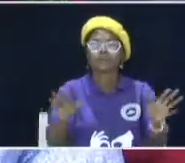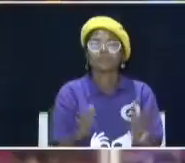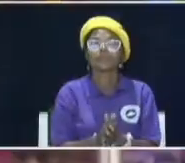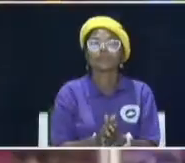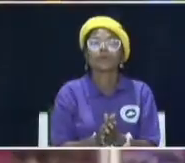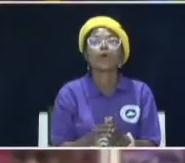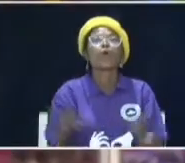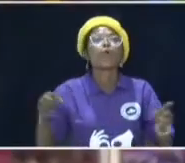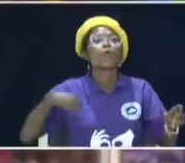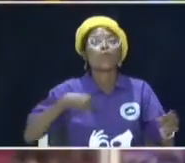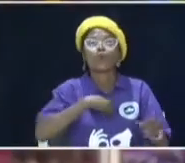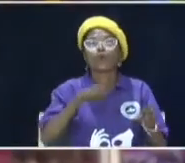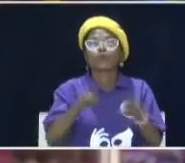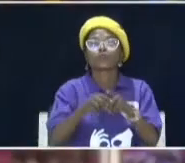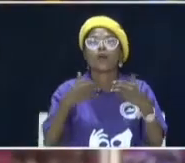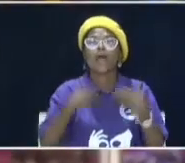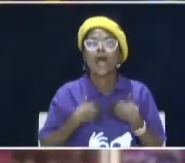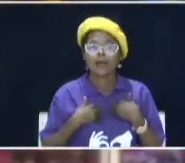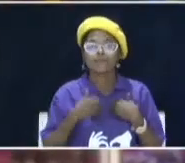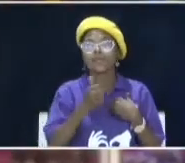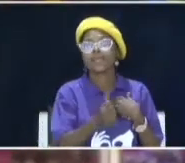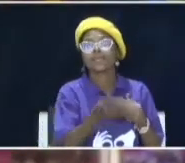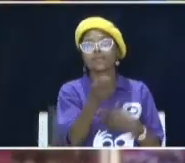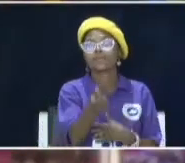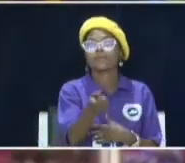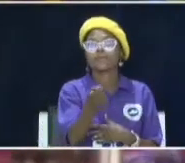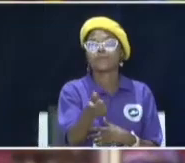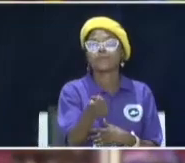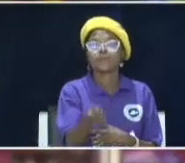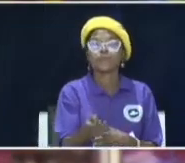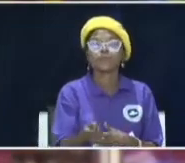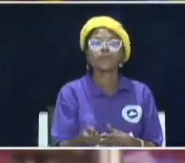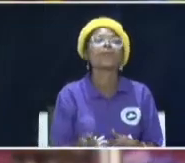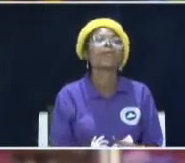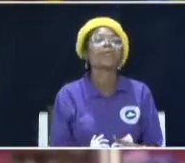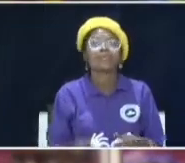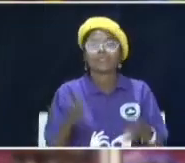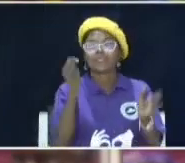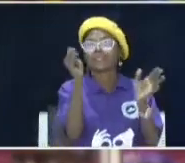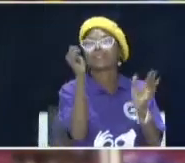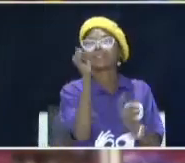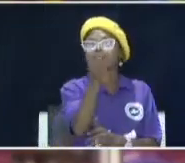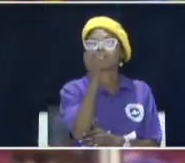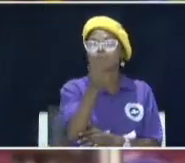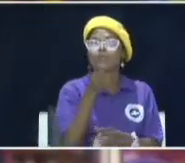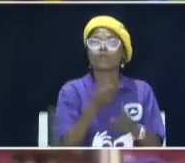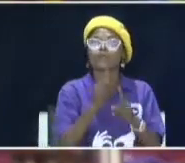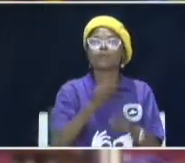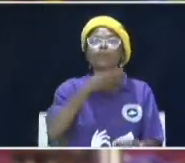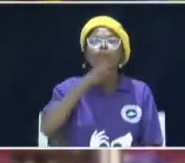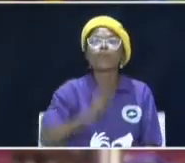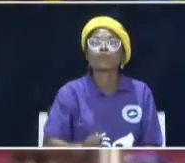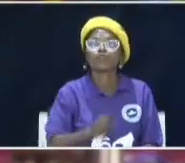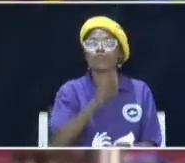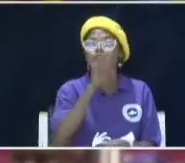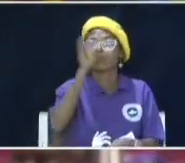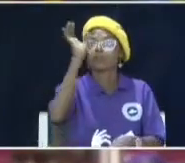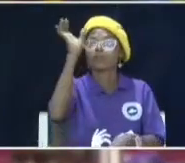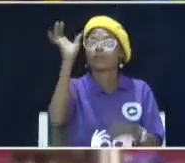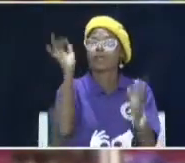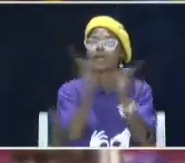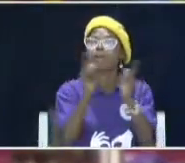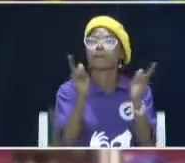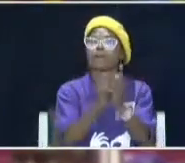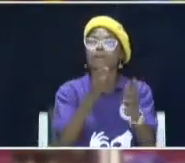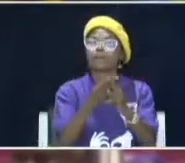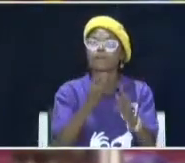We also have a few testimonies from the old auditorium tonight. From Pastor